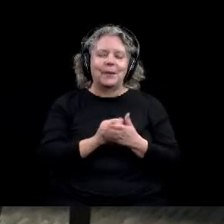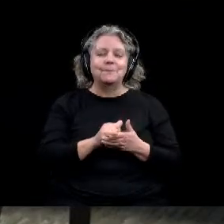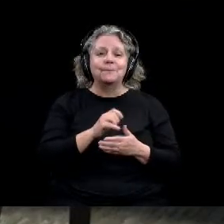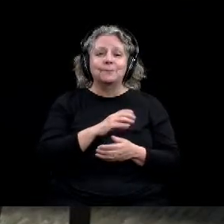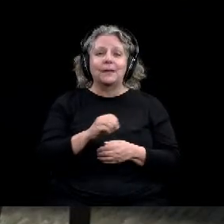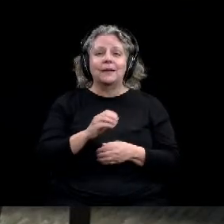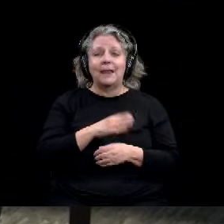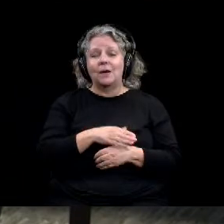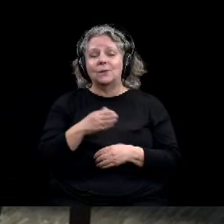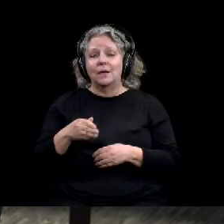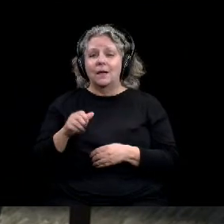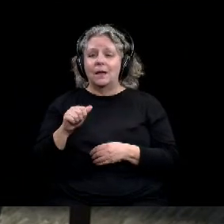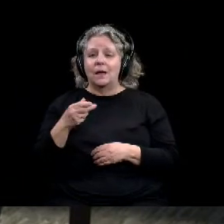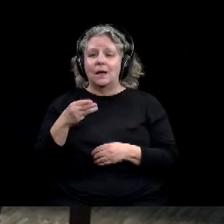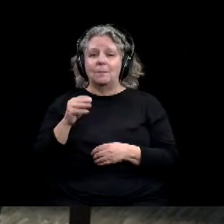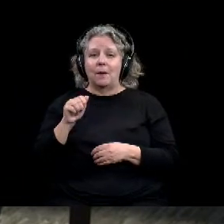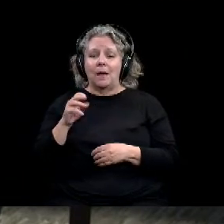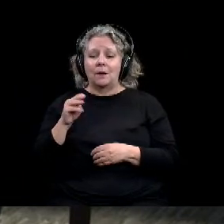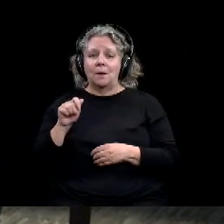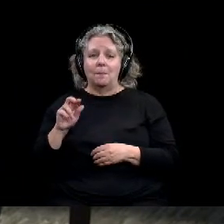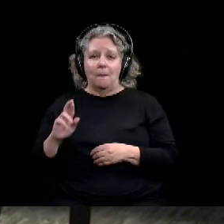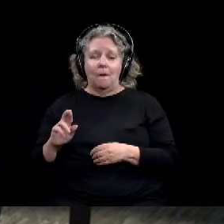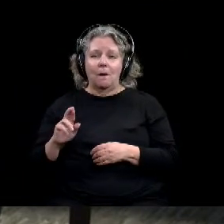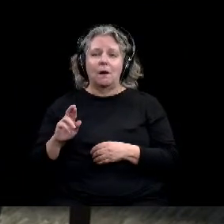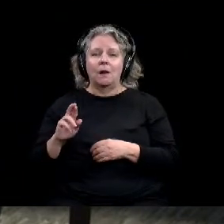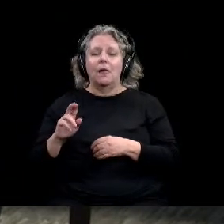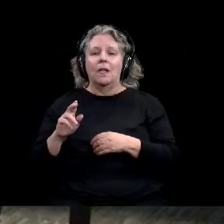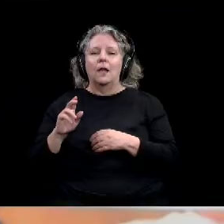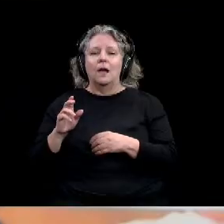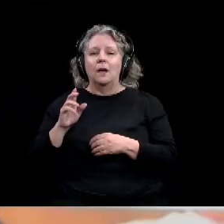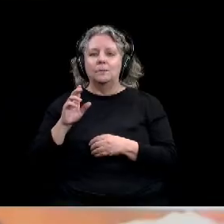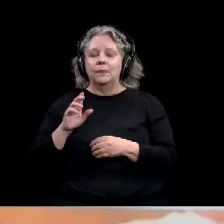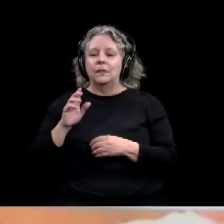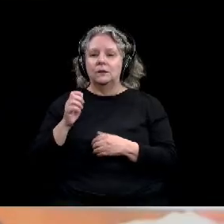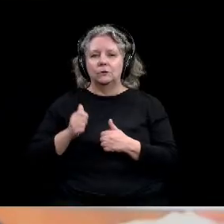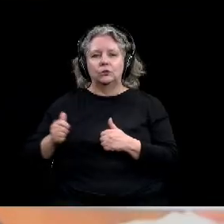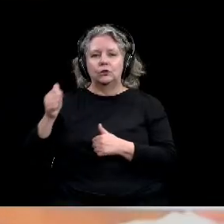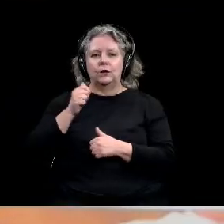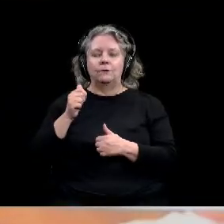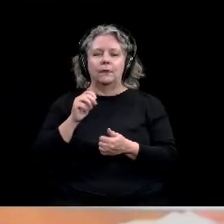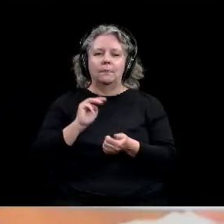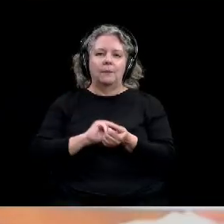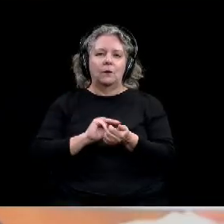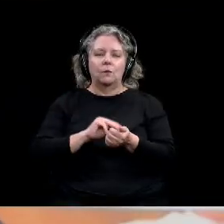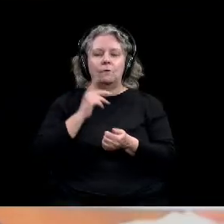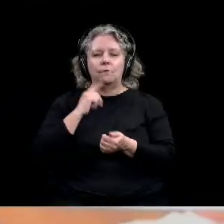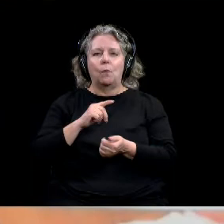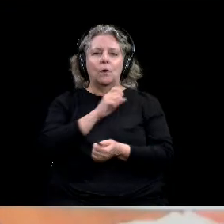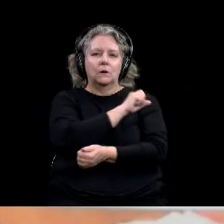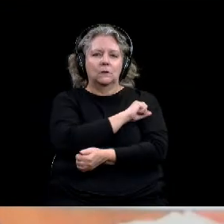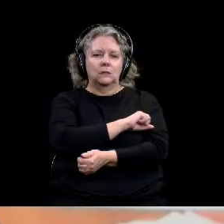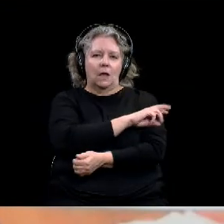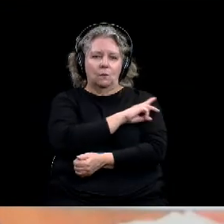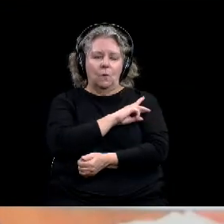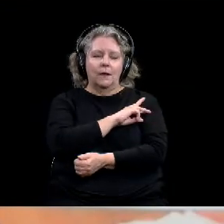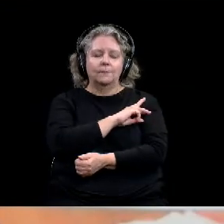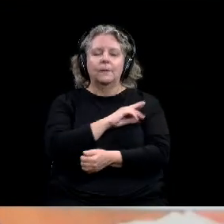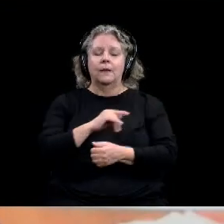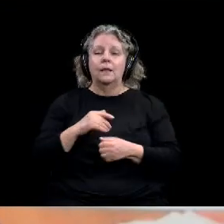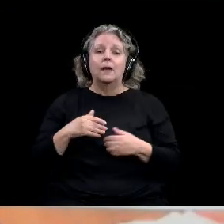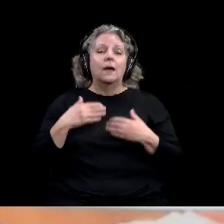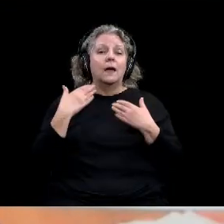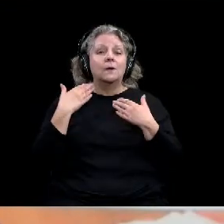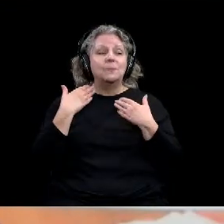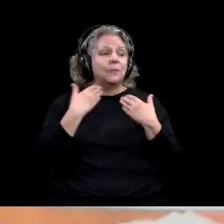Baylor Scott & White. Dr. Ahmad. Thank you, Larry. And thank you, Mayor, and thank you, Judge Felton. I also want